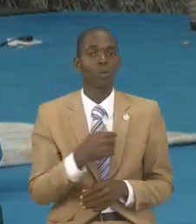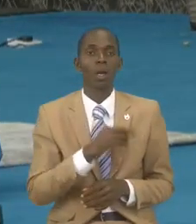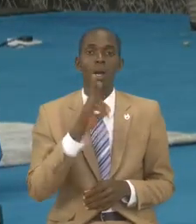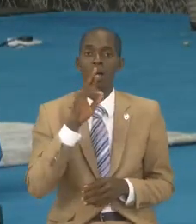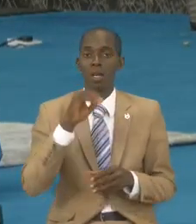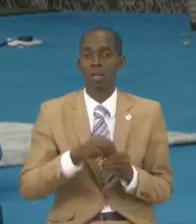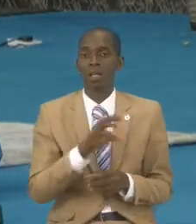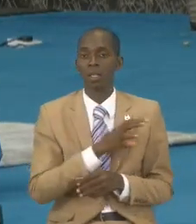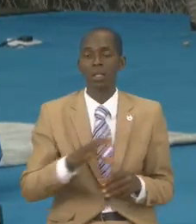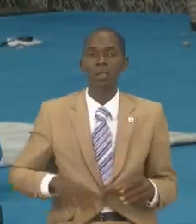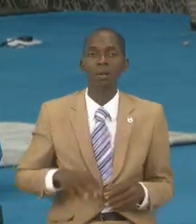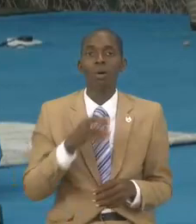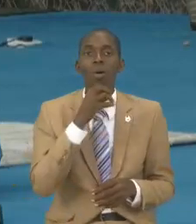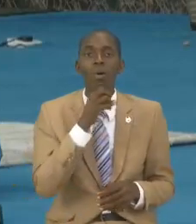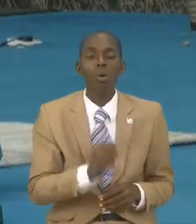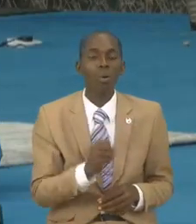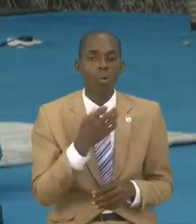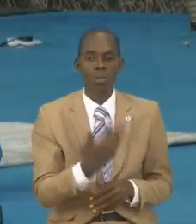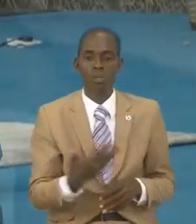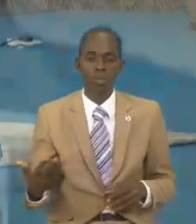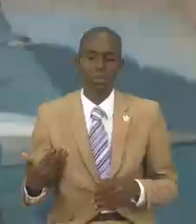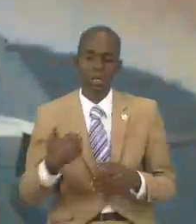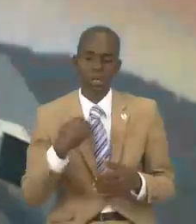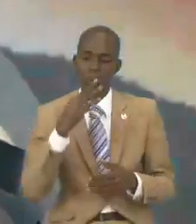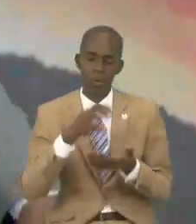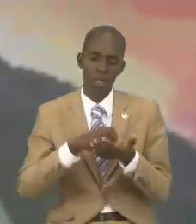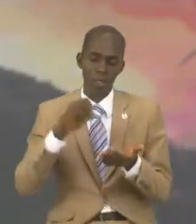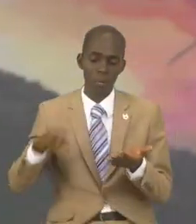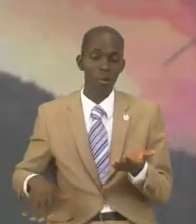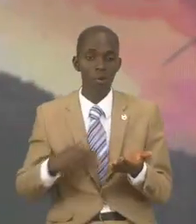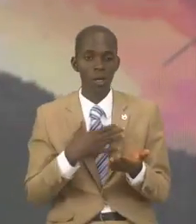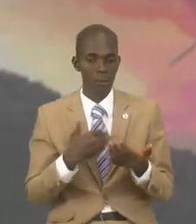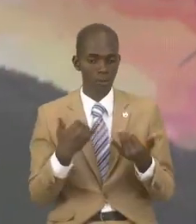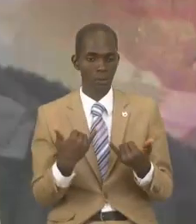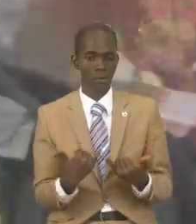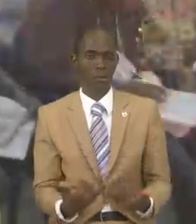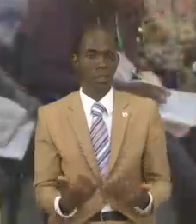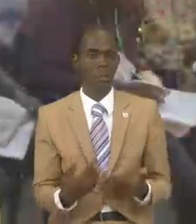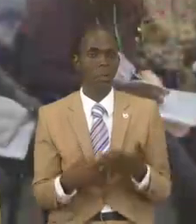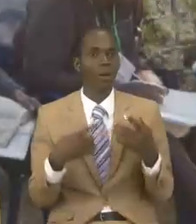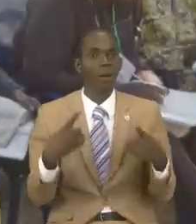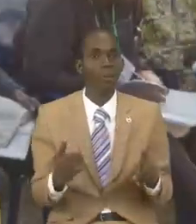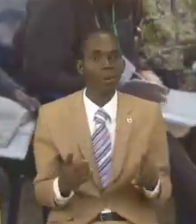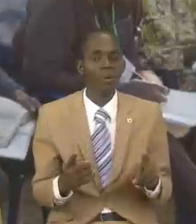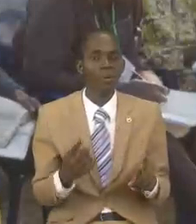old things are passed away. And behold, tell me once again.